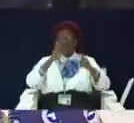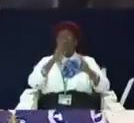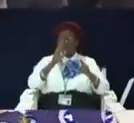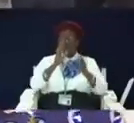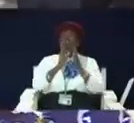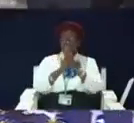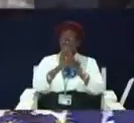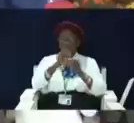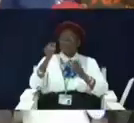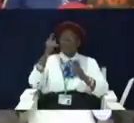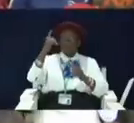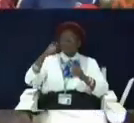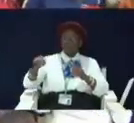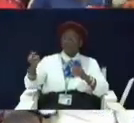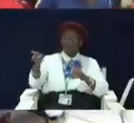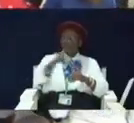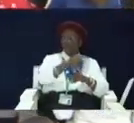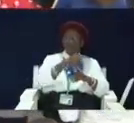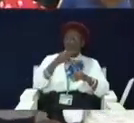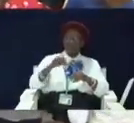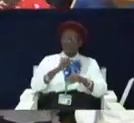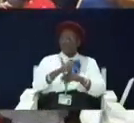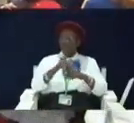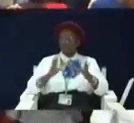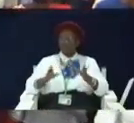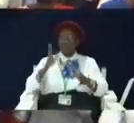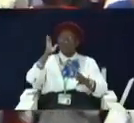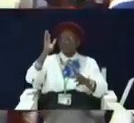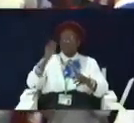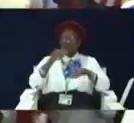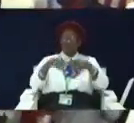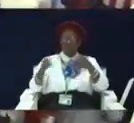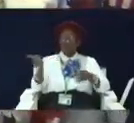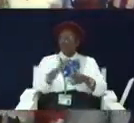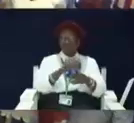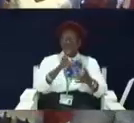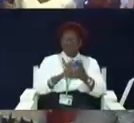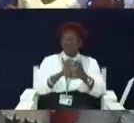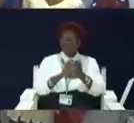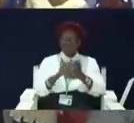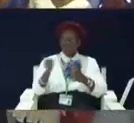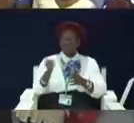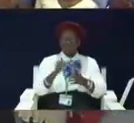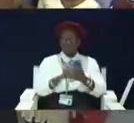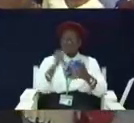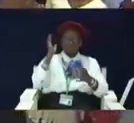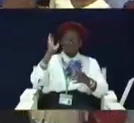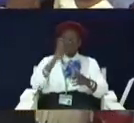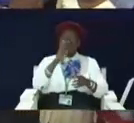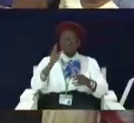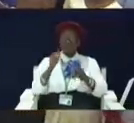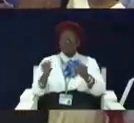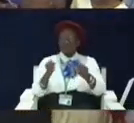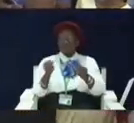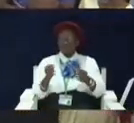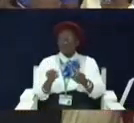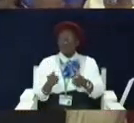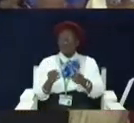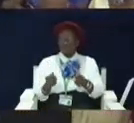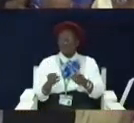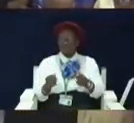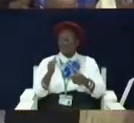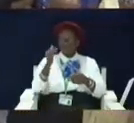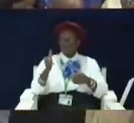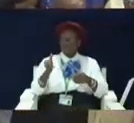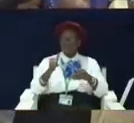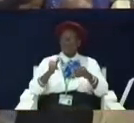máa gbàdúrà fún yín. The counselors will give you some cards to fill very quickly. Àwọn olùdáninímọ̀ràn wọn ò fún yín ní àwọn